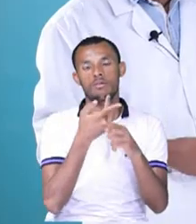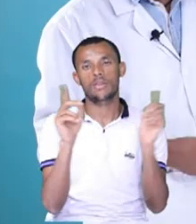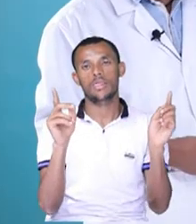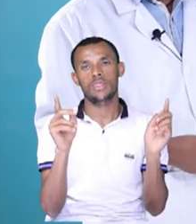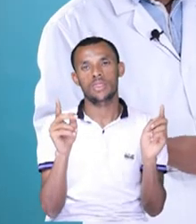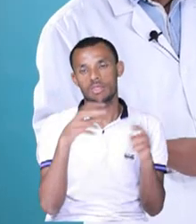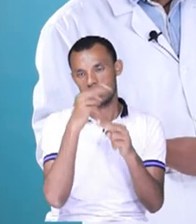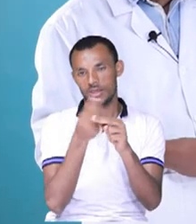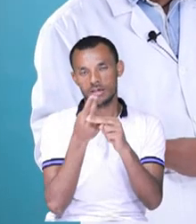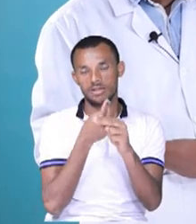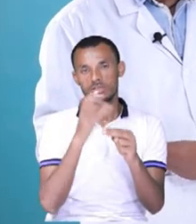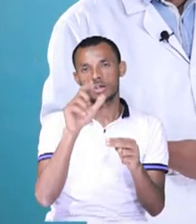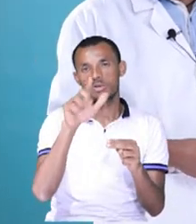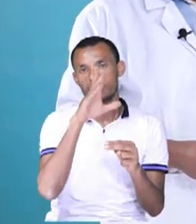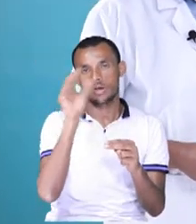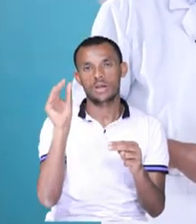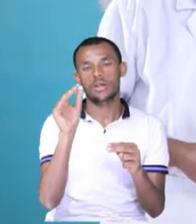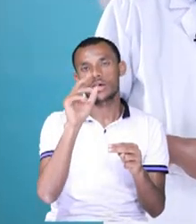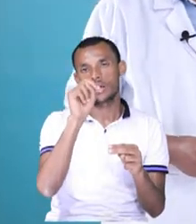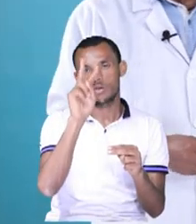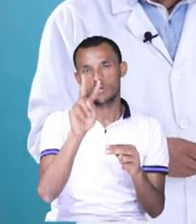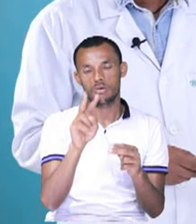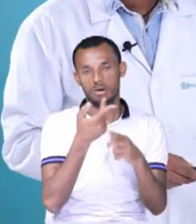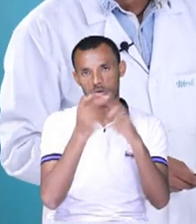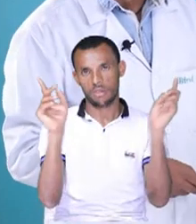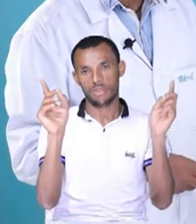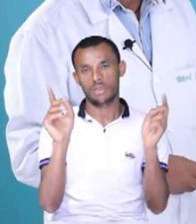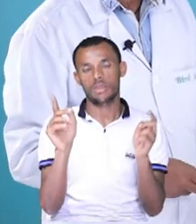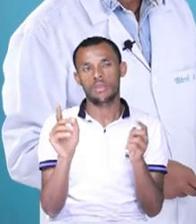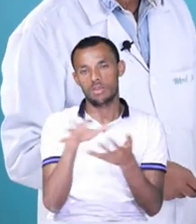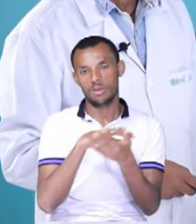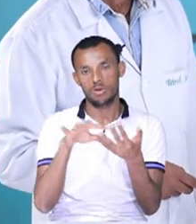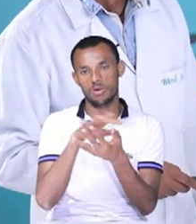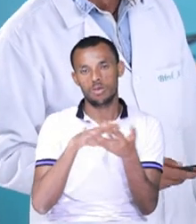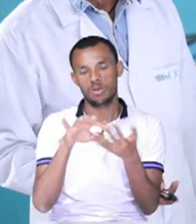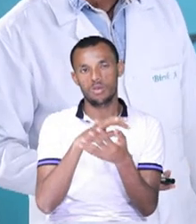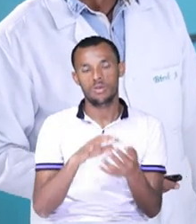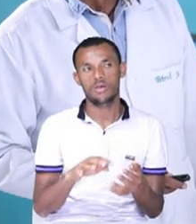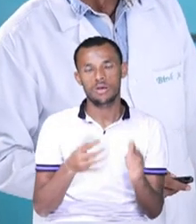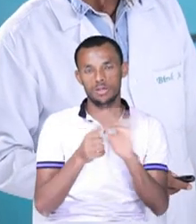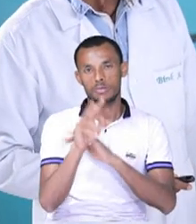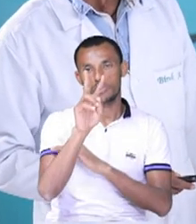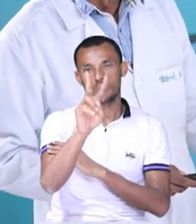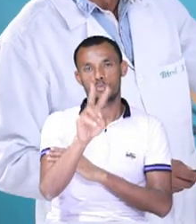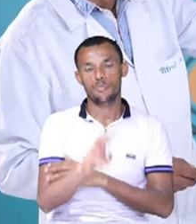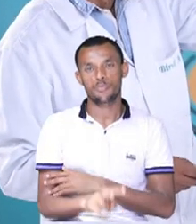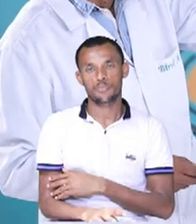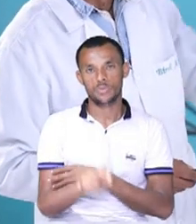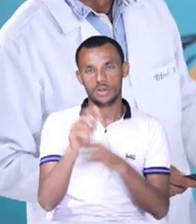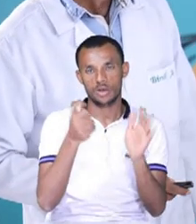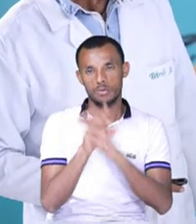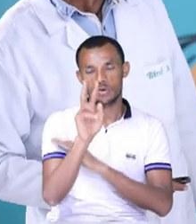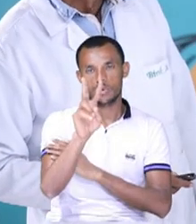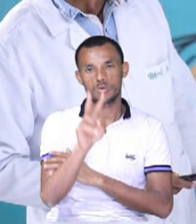different natures. Cl2 and N2, different rates of reaction. Example 2. Example